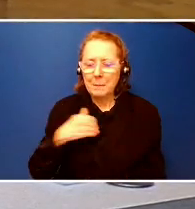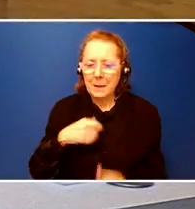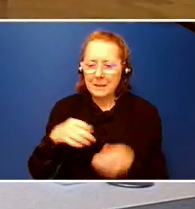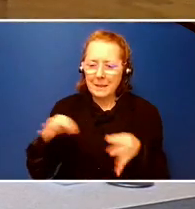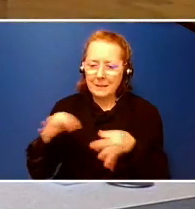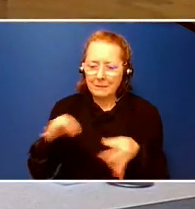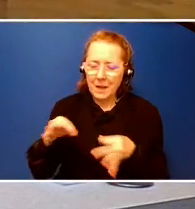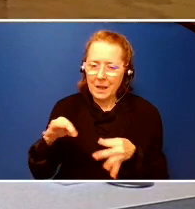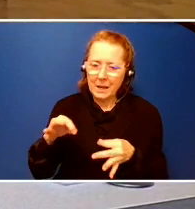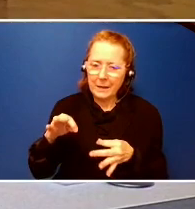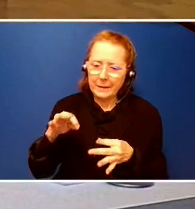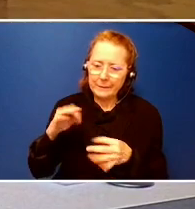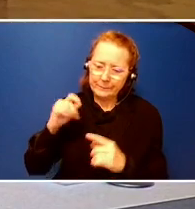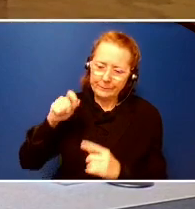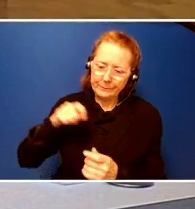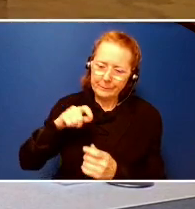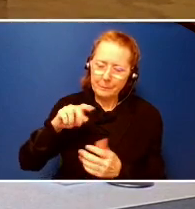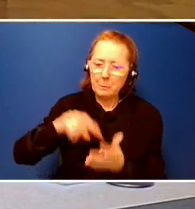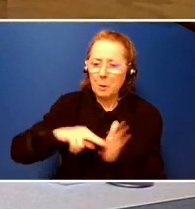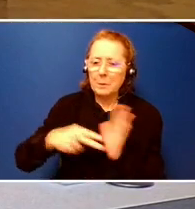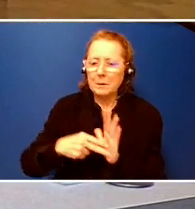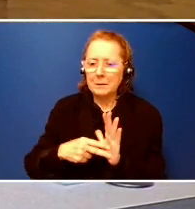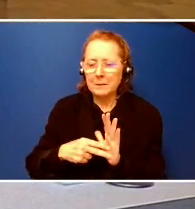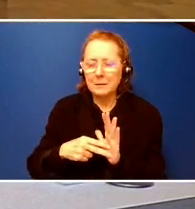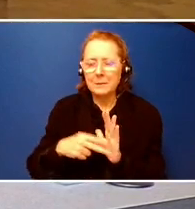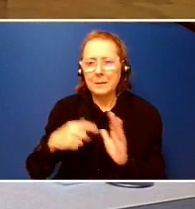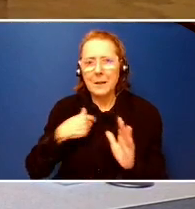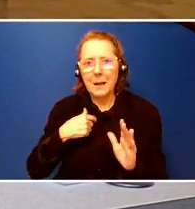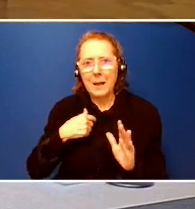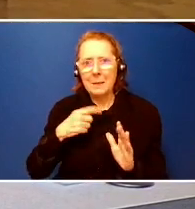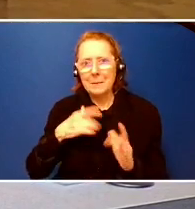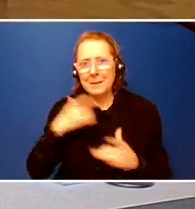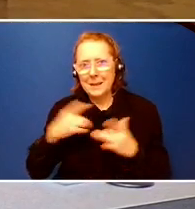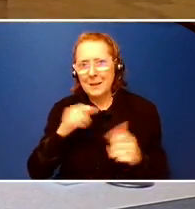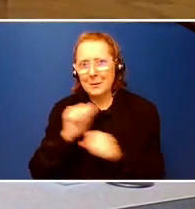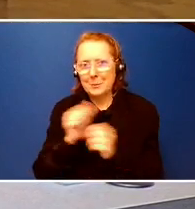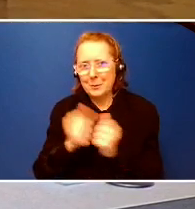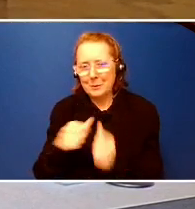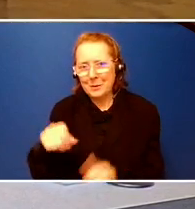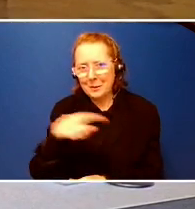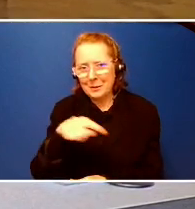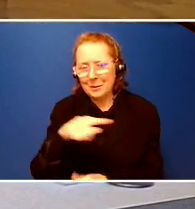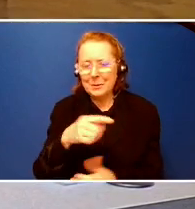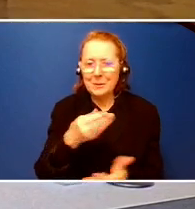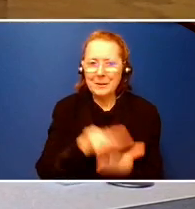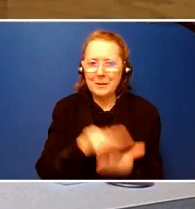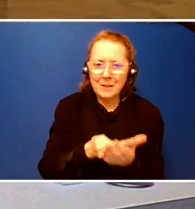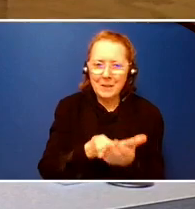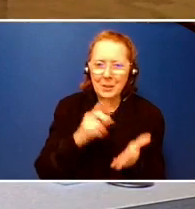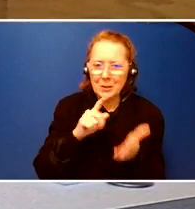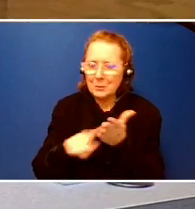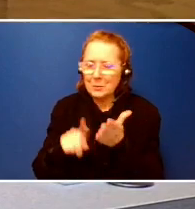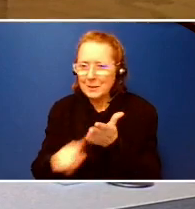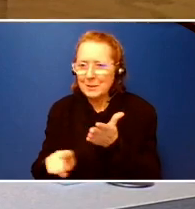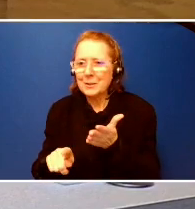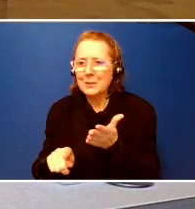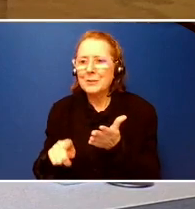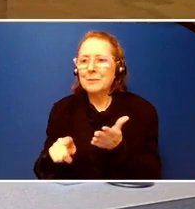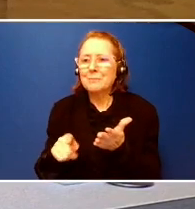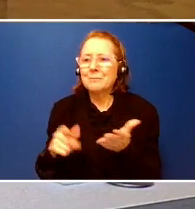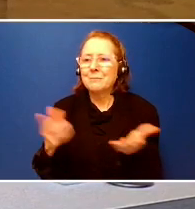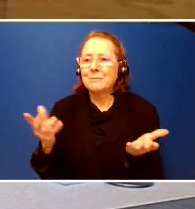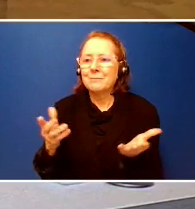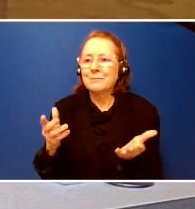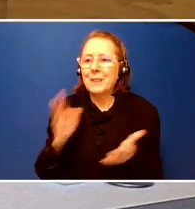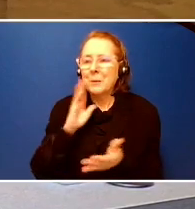direction, and I think it's, I'm really excited to work with all of you. The funding, the research, this is